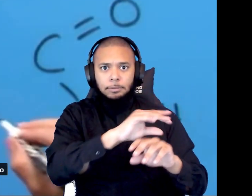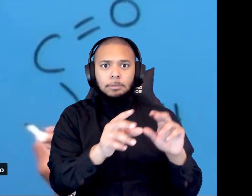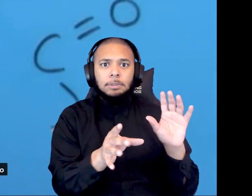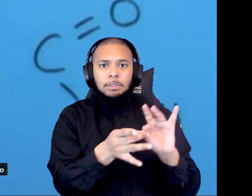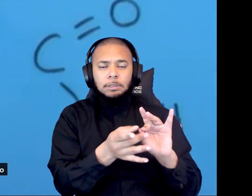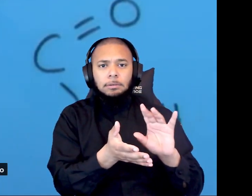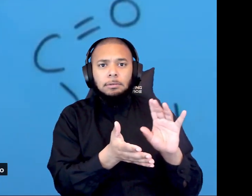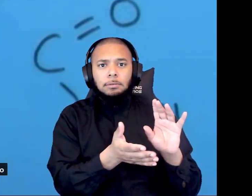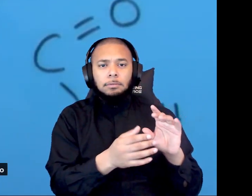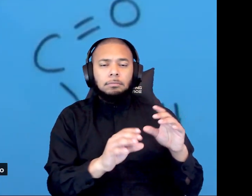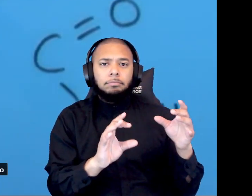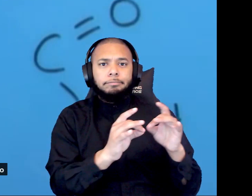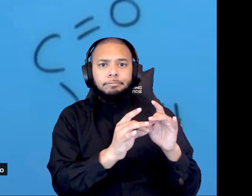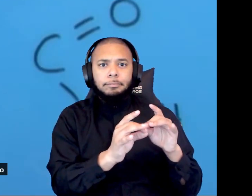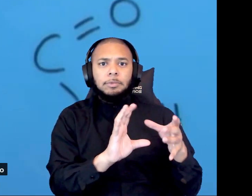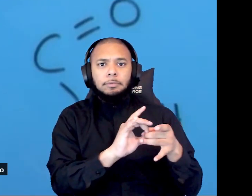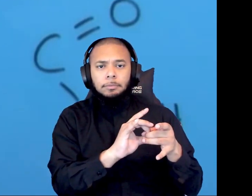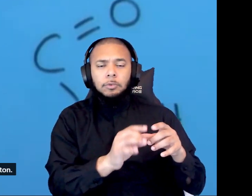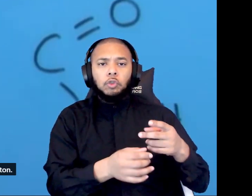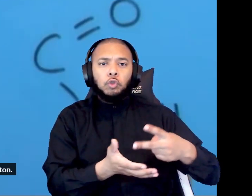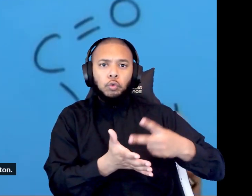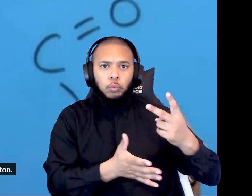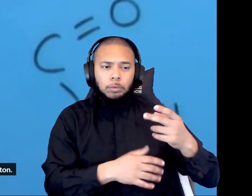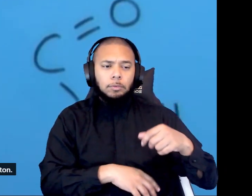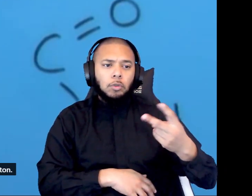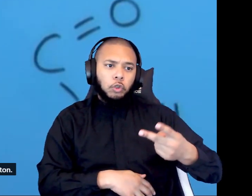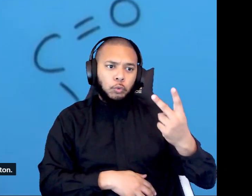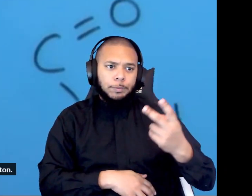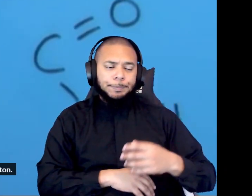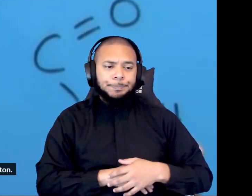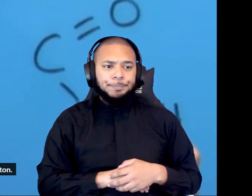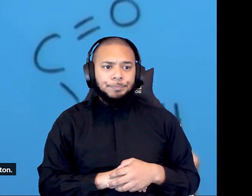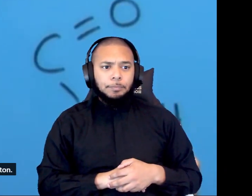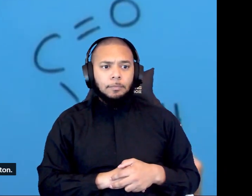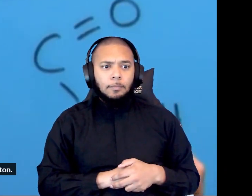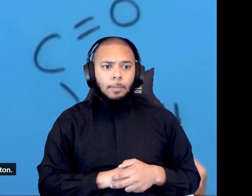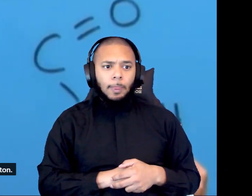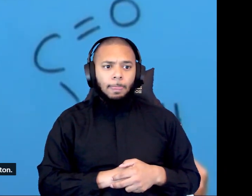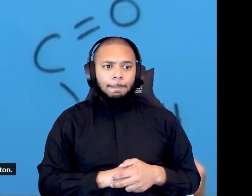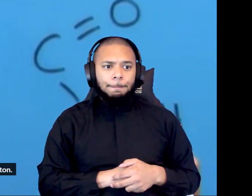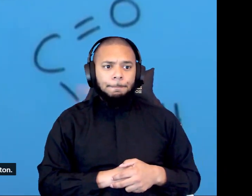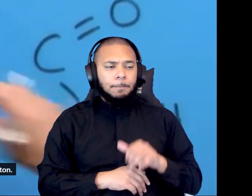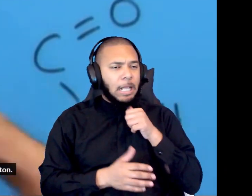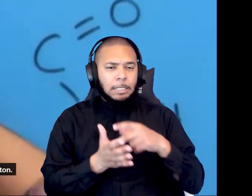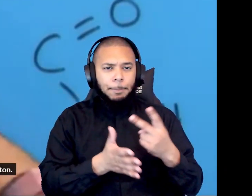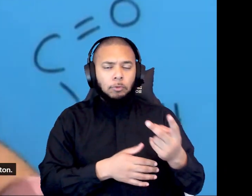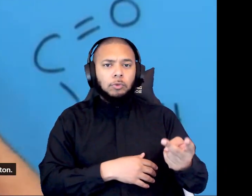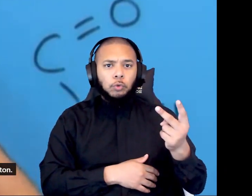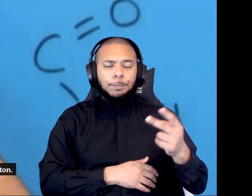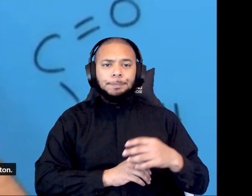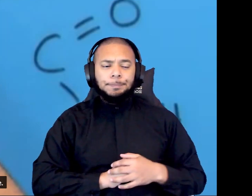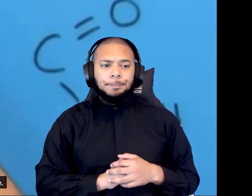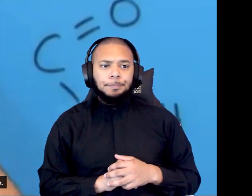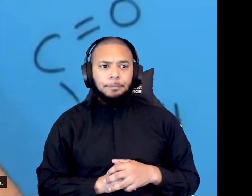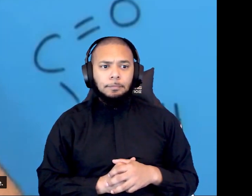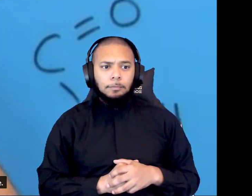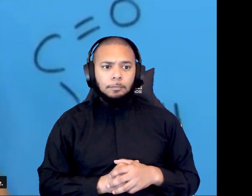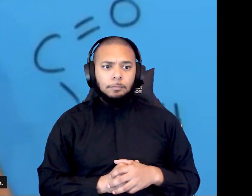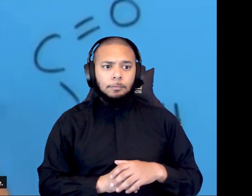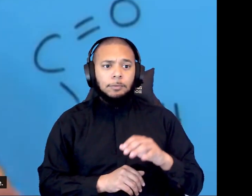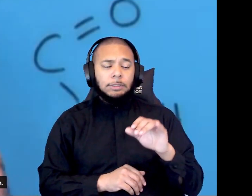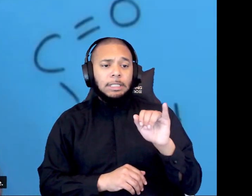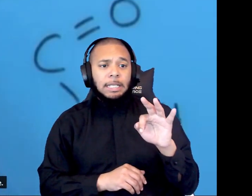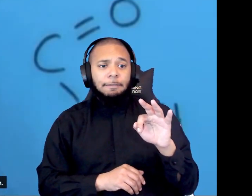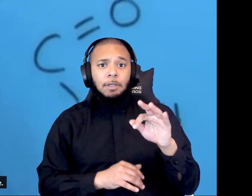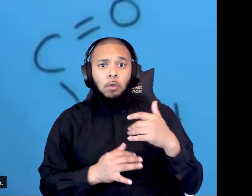this is our amino group, a nitrogen bonded to 2 hydrogens and a carbon skeleton. And again, if we were to extend this further,